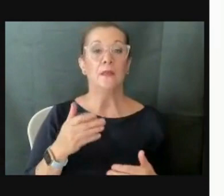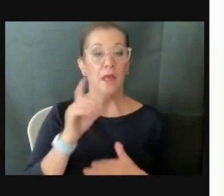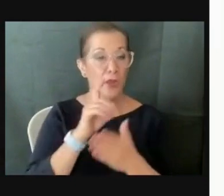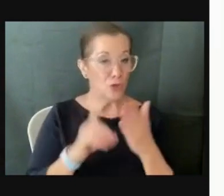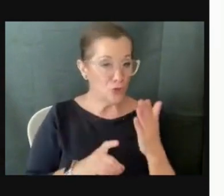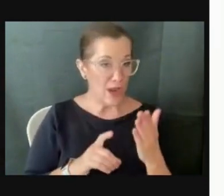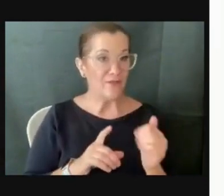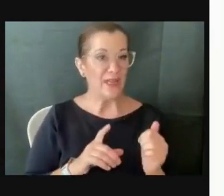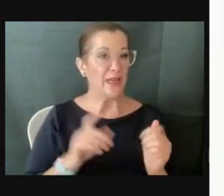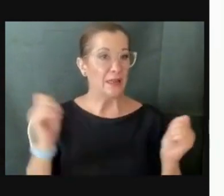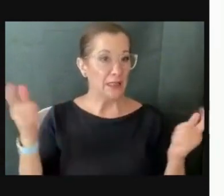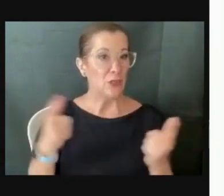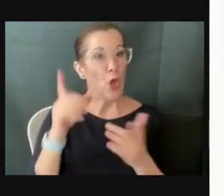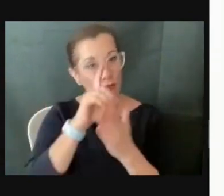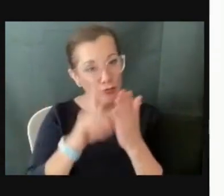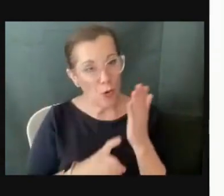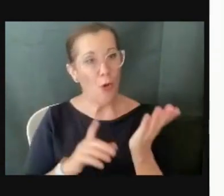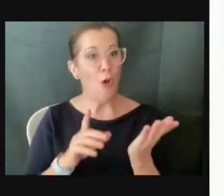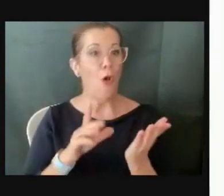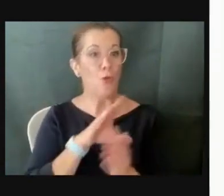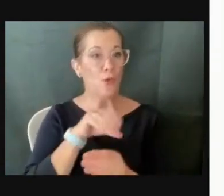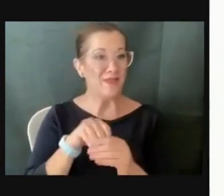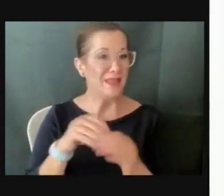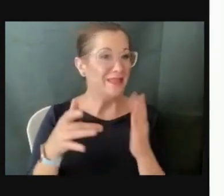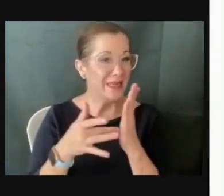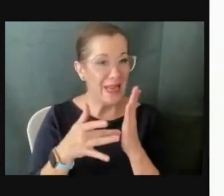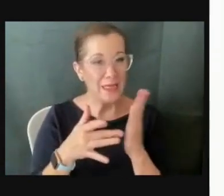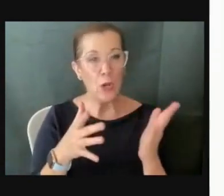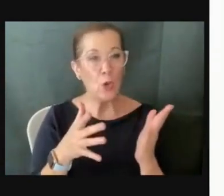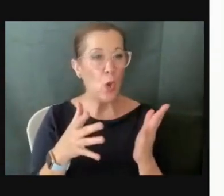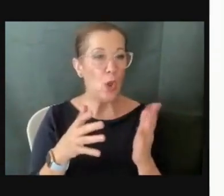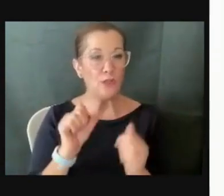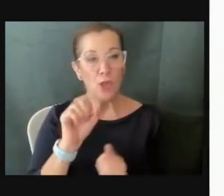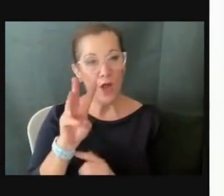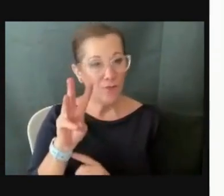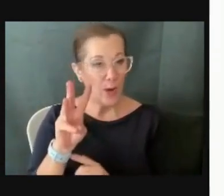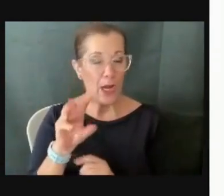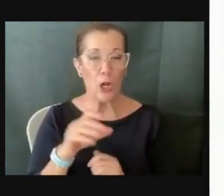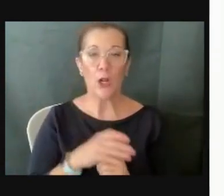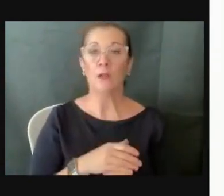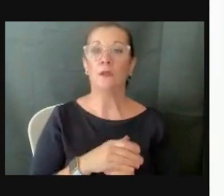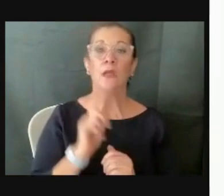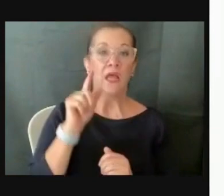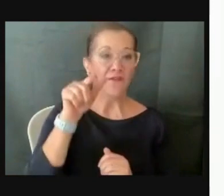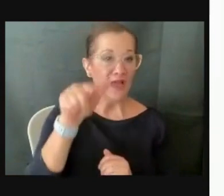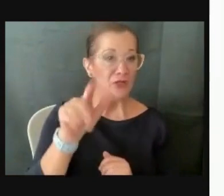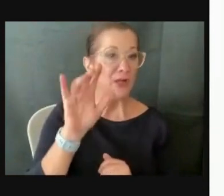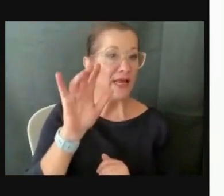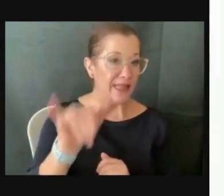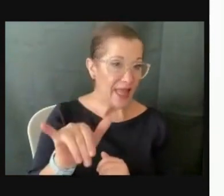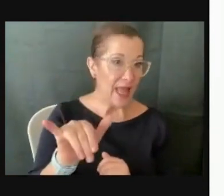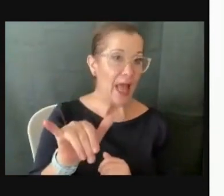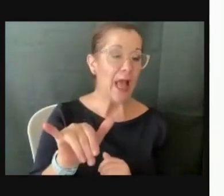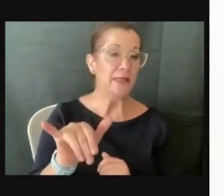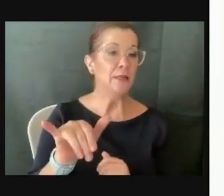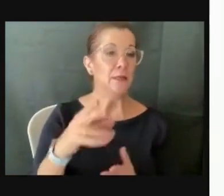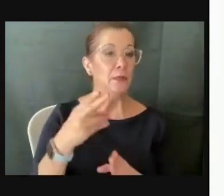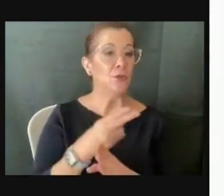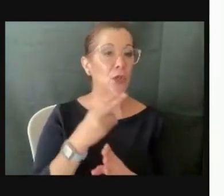where everything kind of gets drawn within the technical software. And eventually that is what's used to